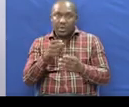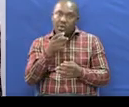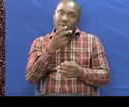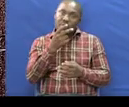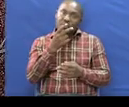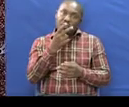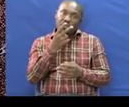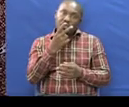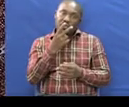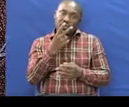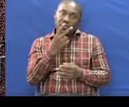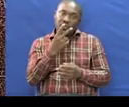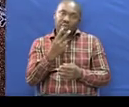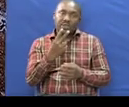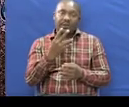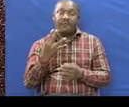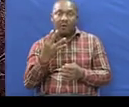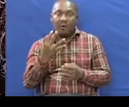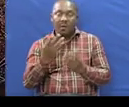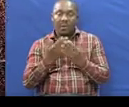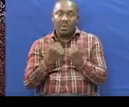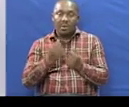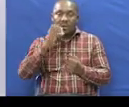and 4s1.